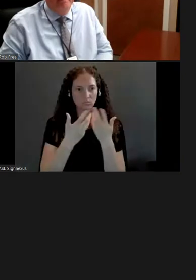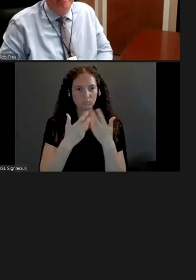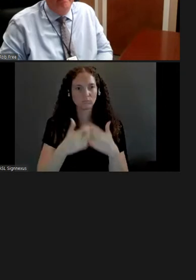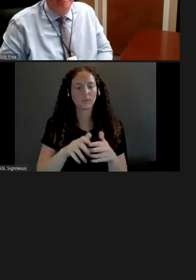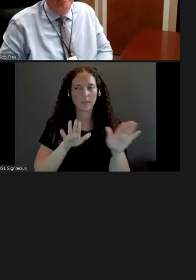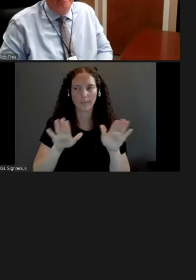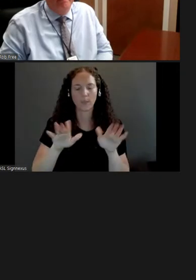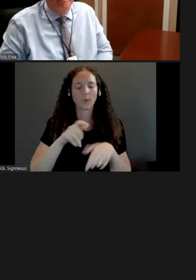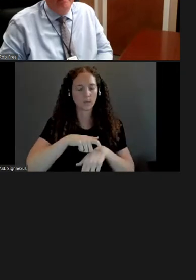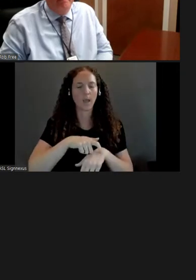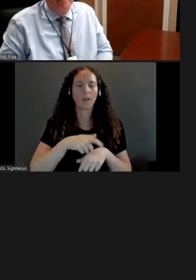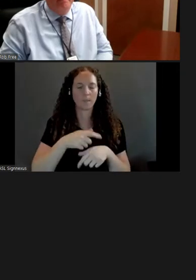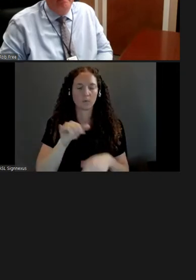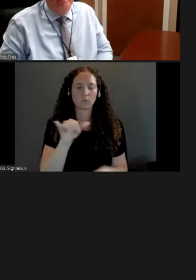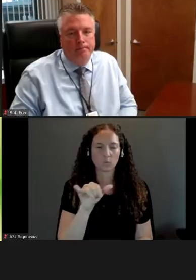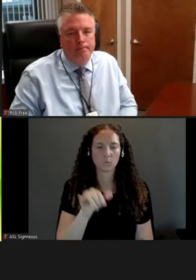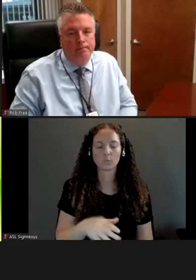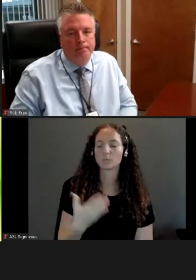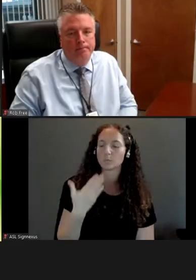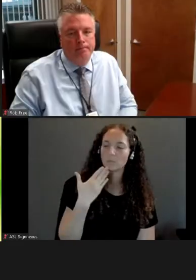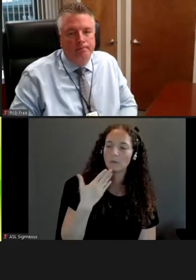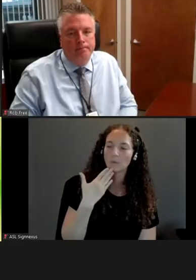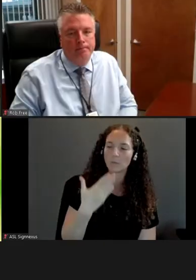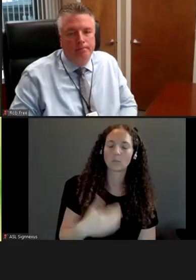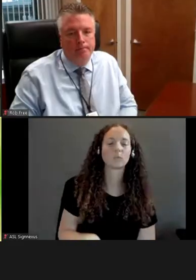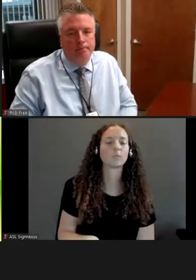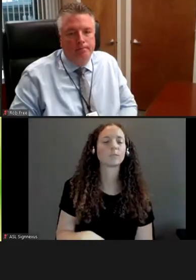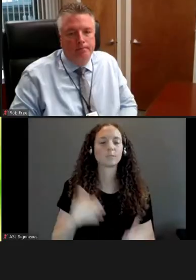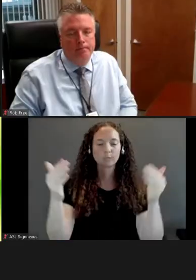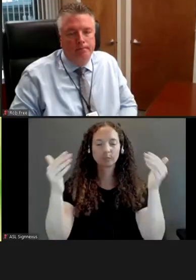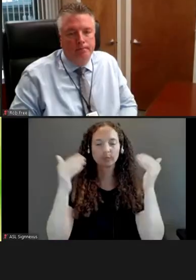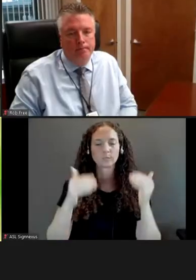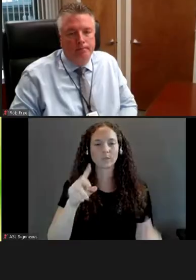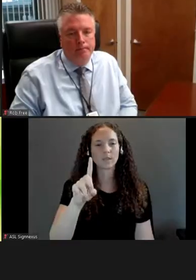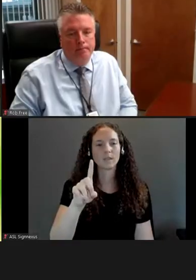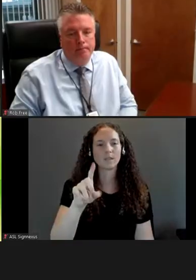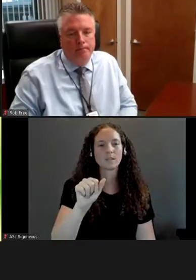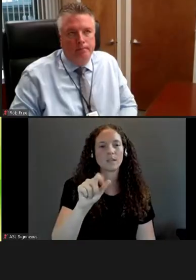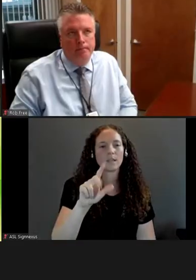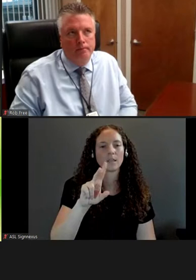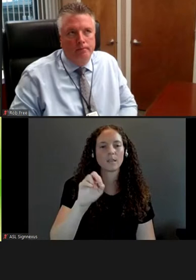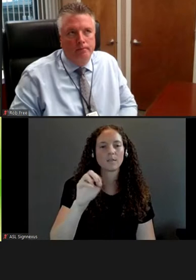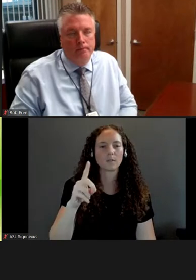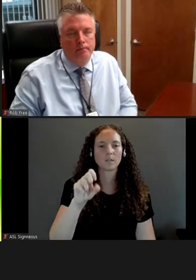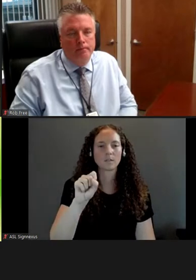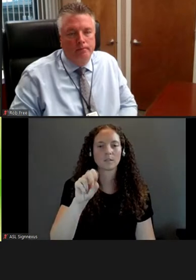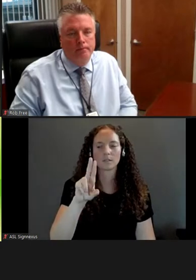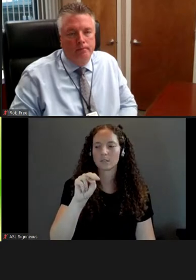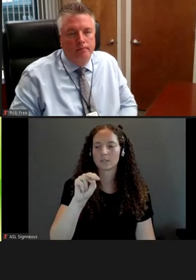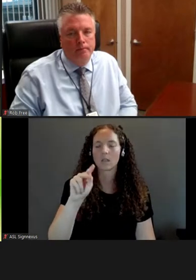Okay, great. Thank you, Heather. Next, we're going to have David Sutton, followed by Gabriel